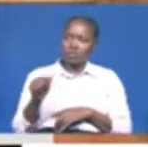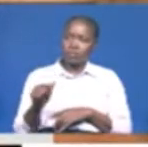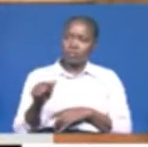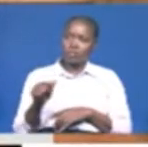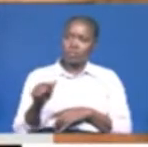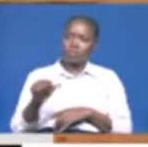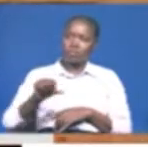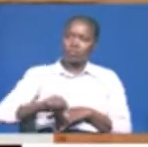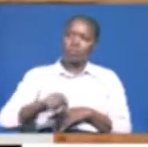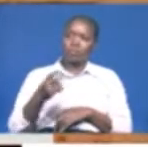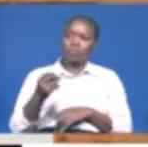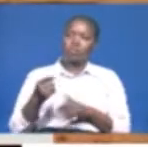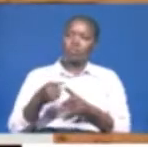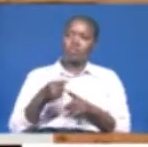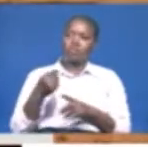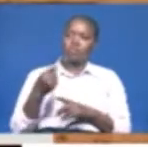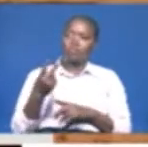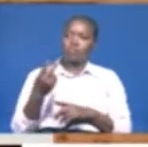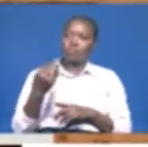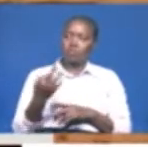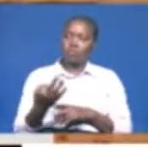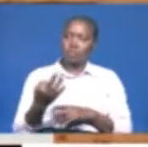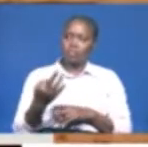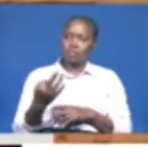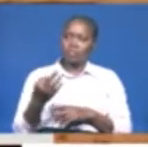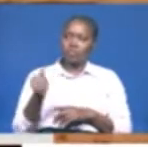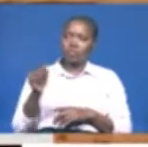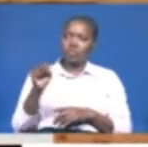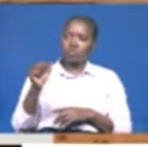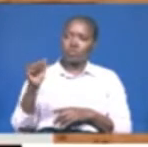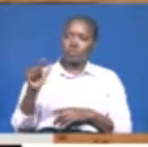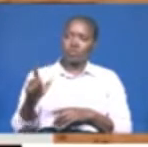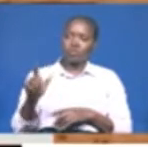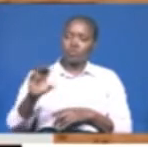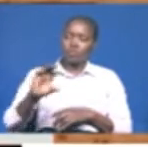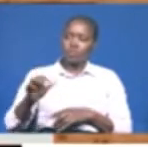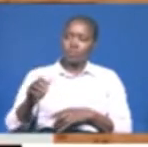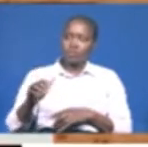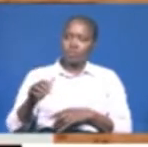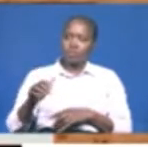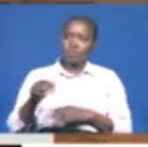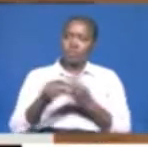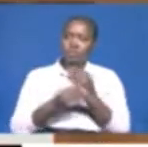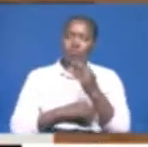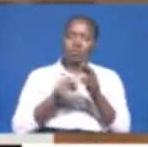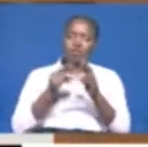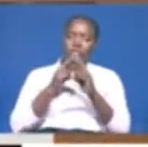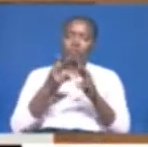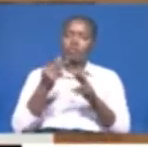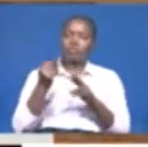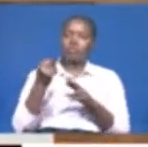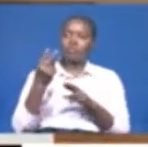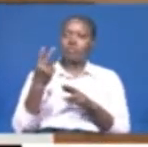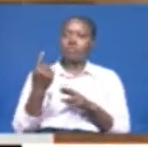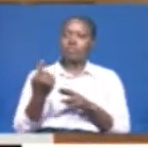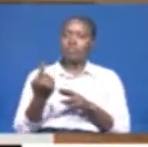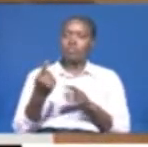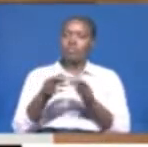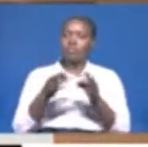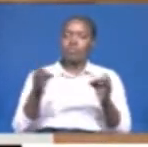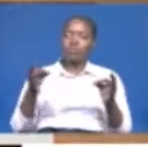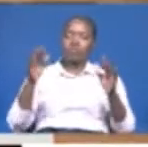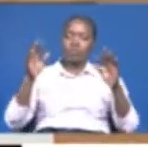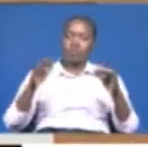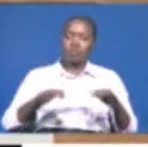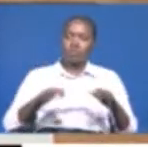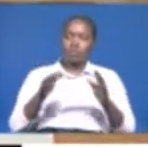the 23 arid and semi-arid land counties. This is attributed to the poor performance of the 2021 long rains, coupled with the previous